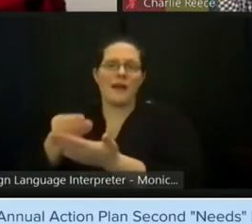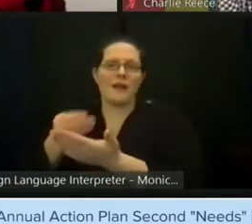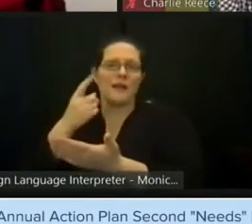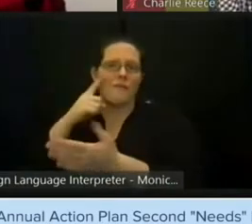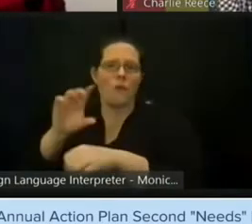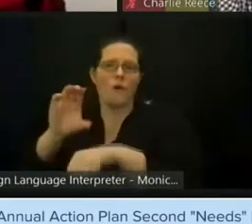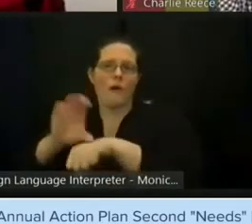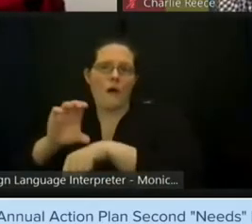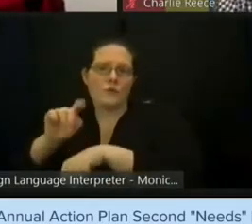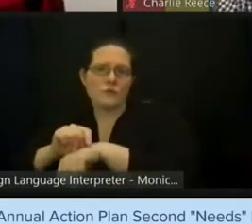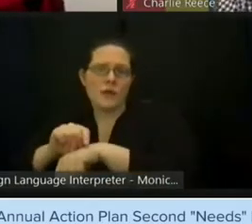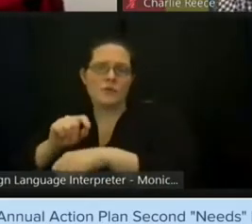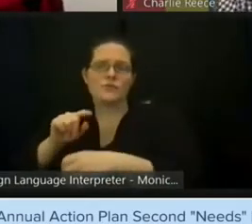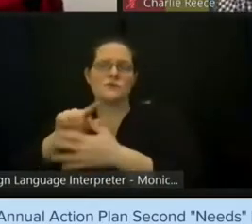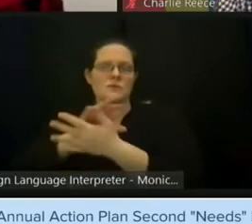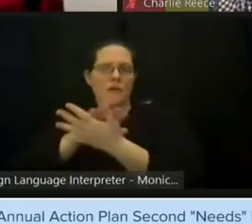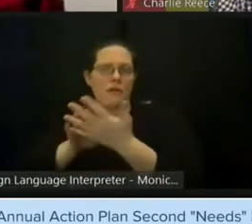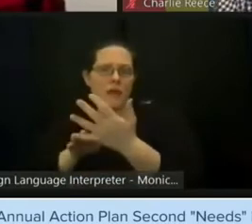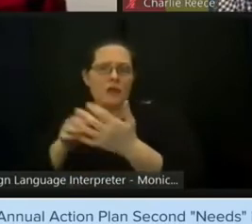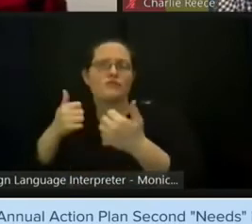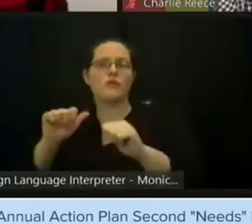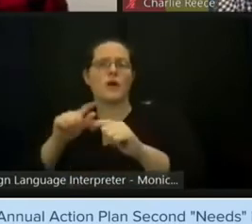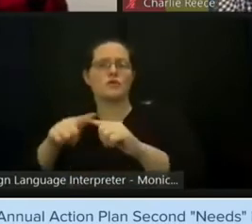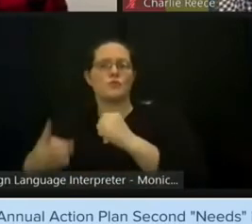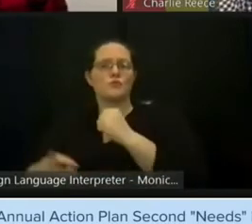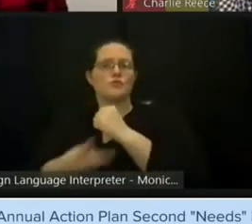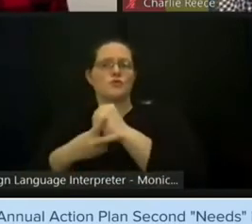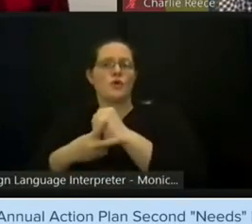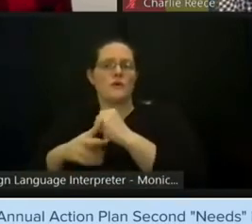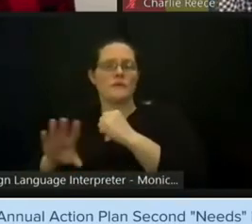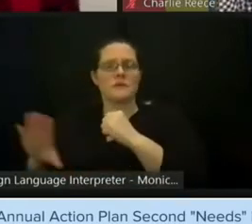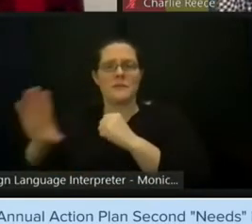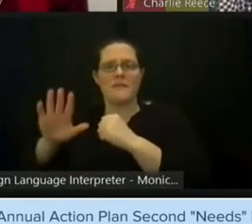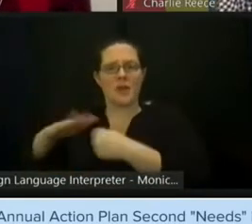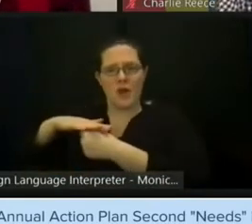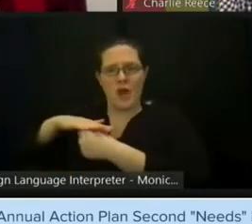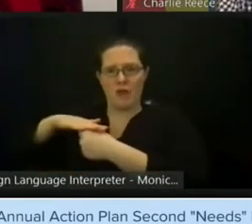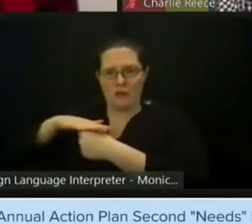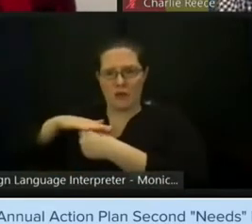and things of that nature to try and preserve some of their area